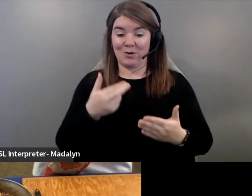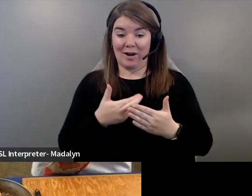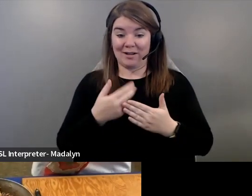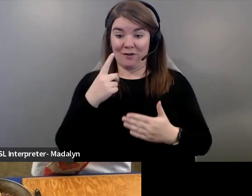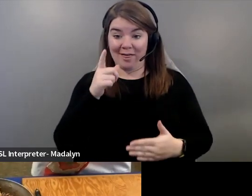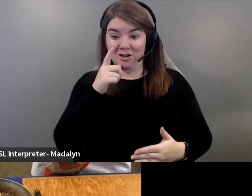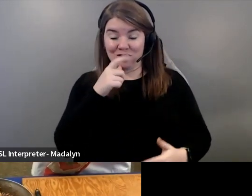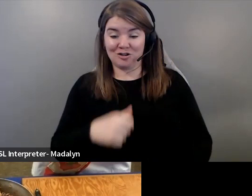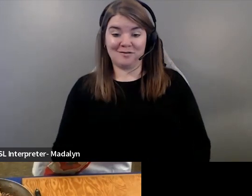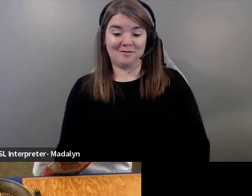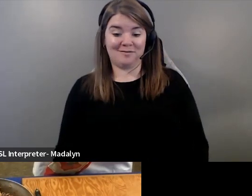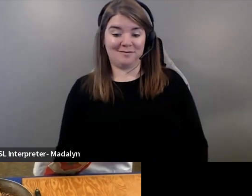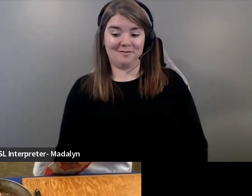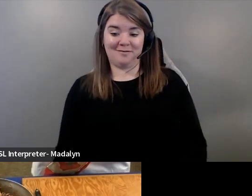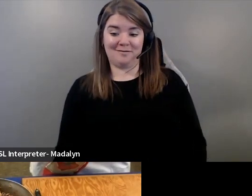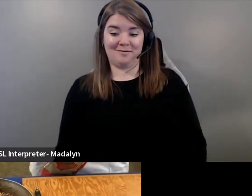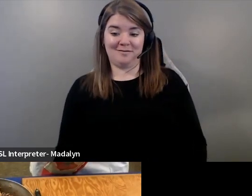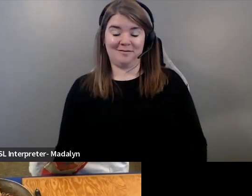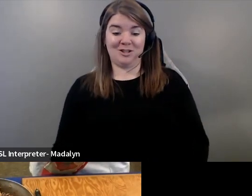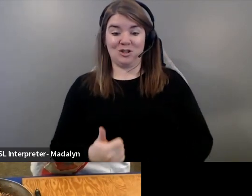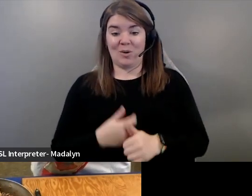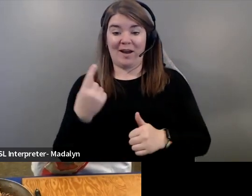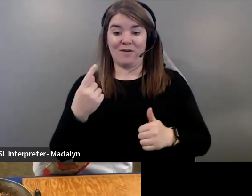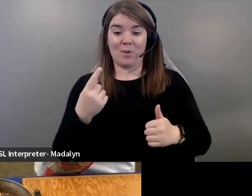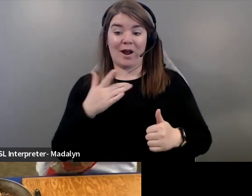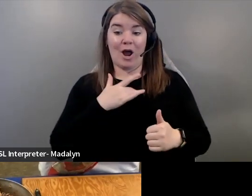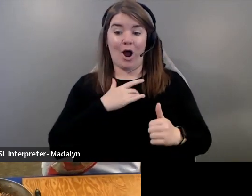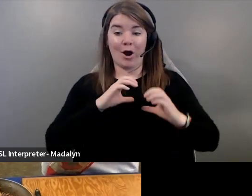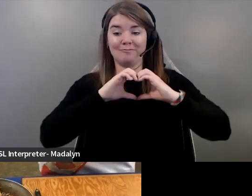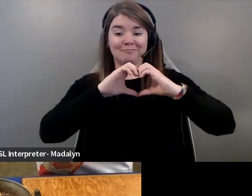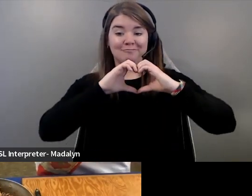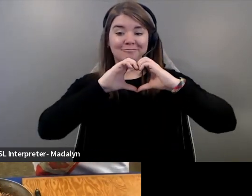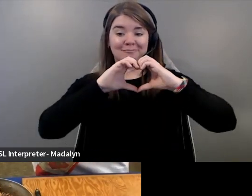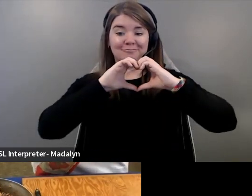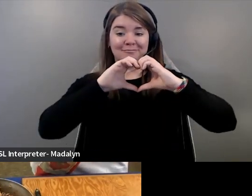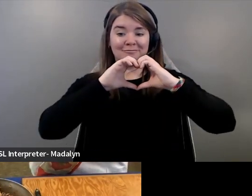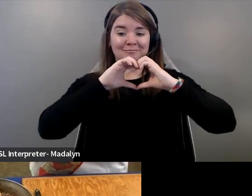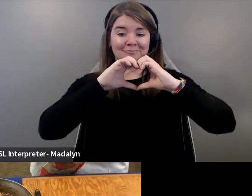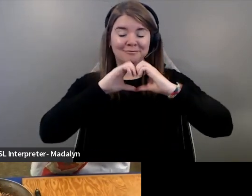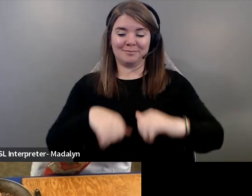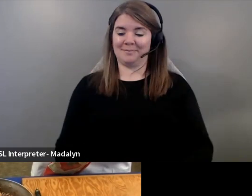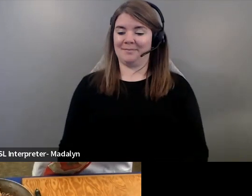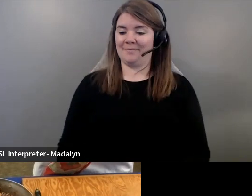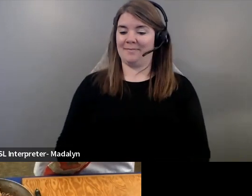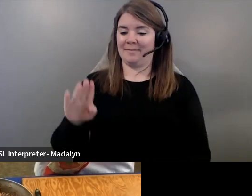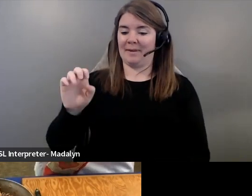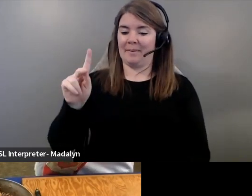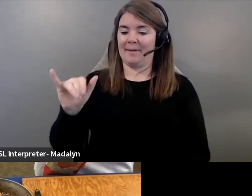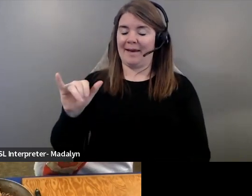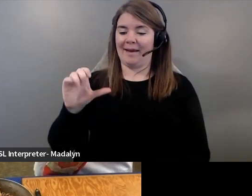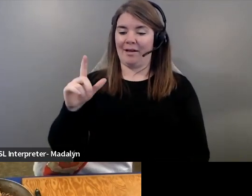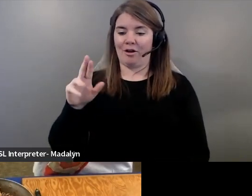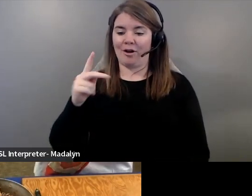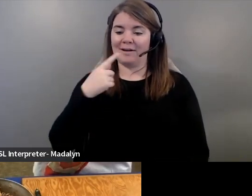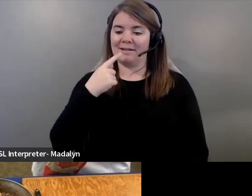Everybody's just kind of giving the heart emojis right now to you. Thank you. And then Becky Clark says, I love the